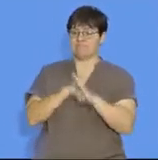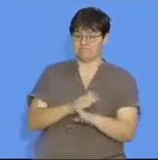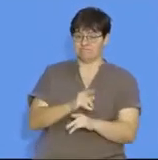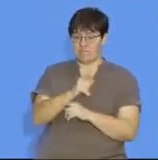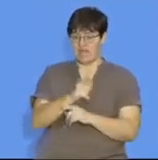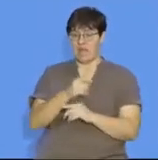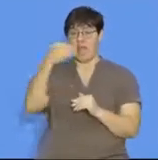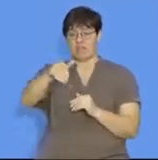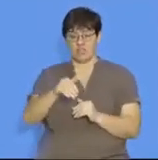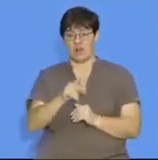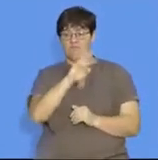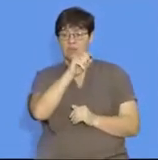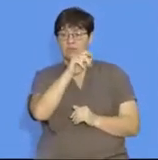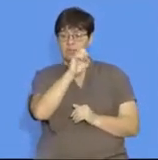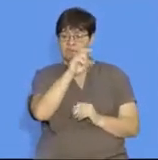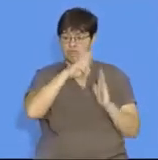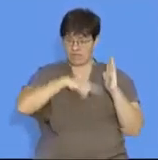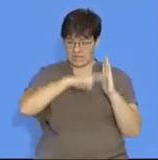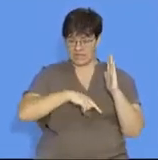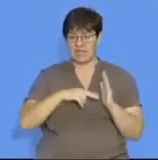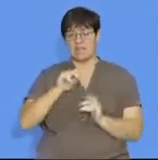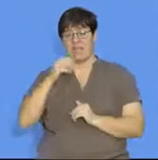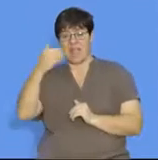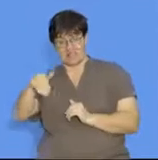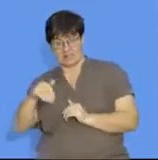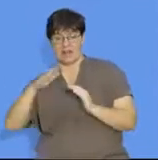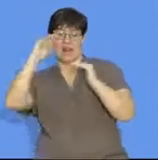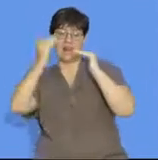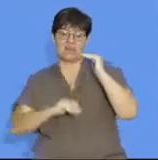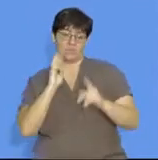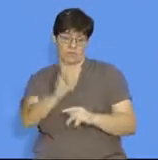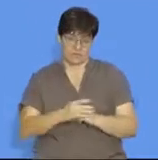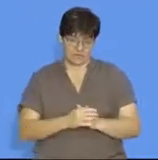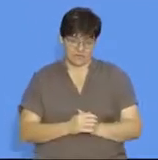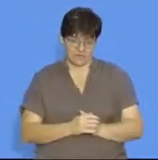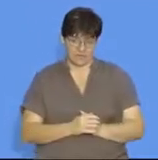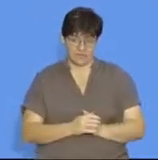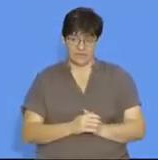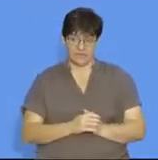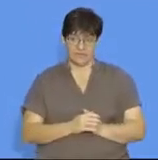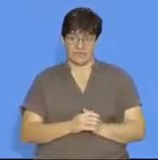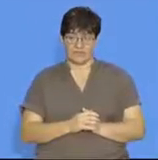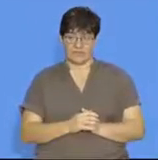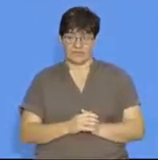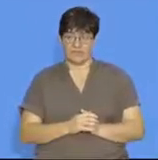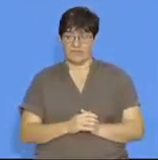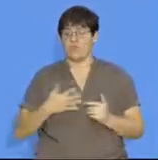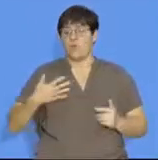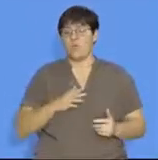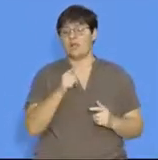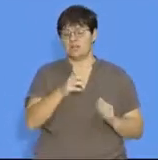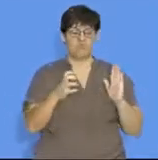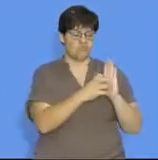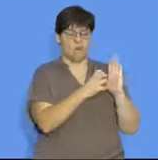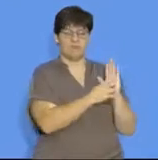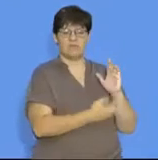in the external circuit, then there will be lesser voltage across it, okay? Right, so that's the trend. Now we